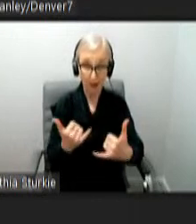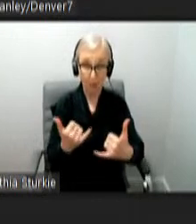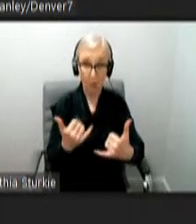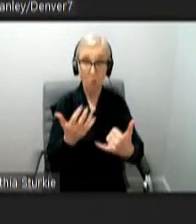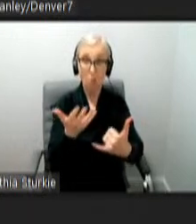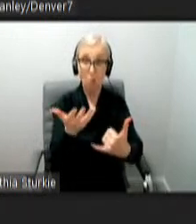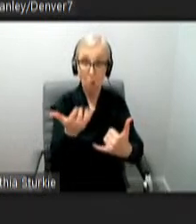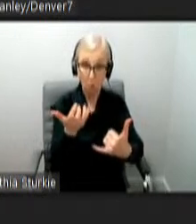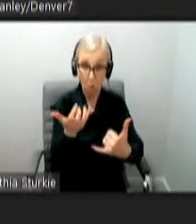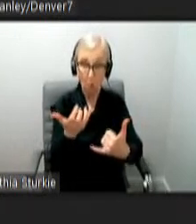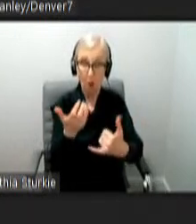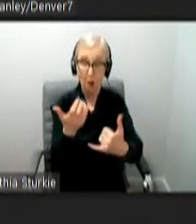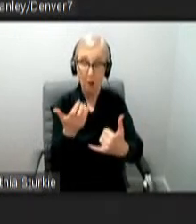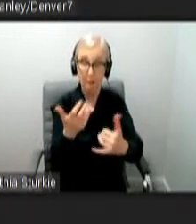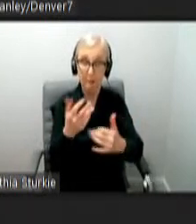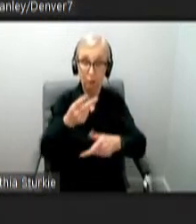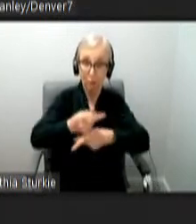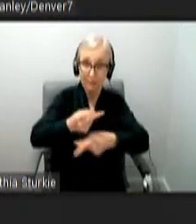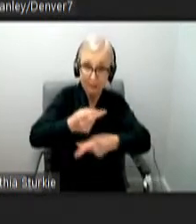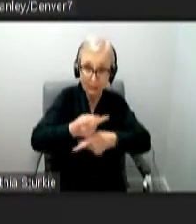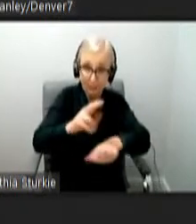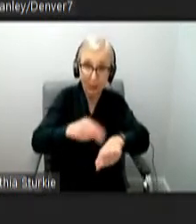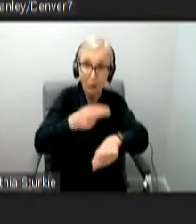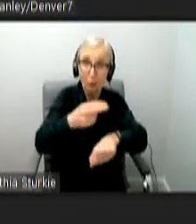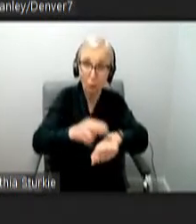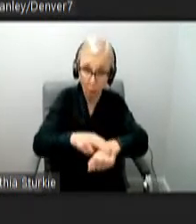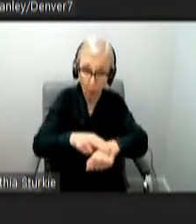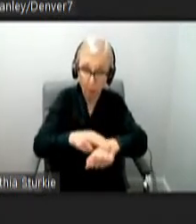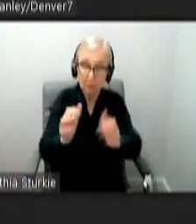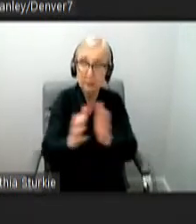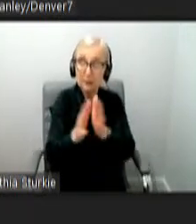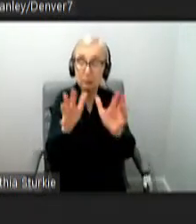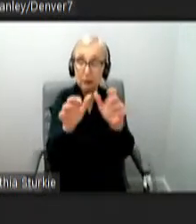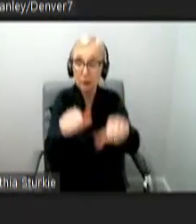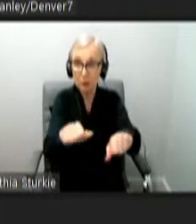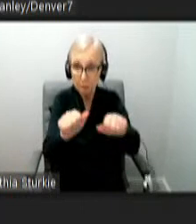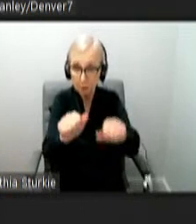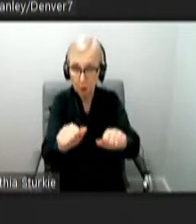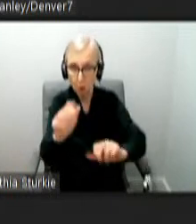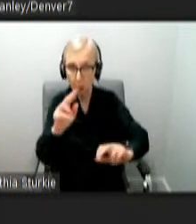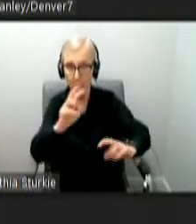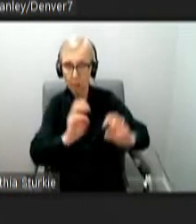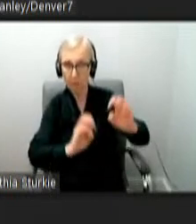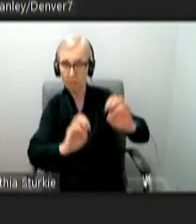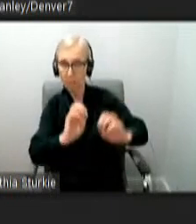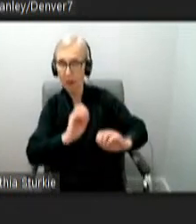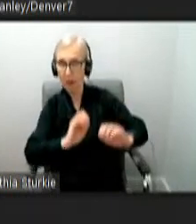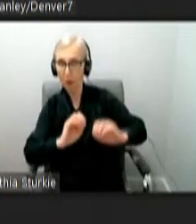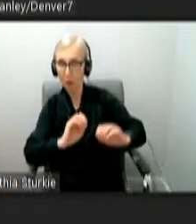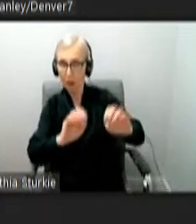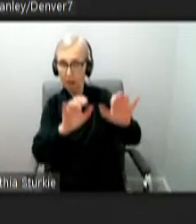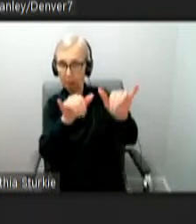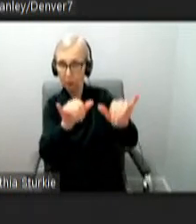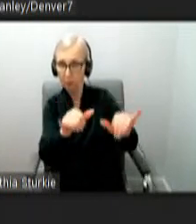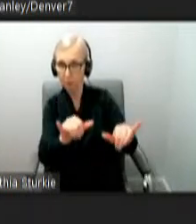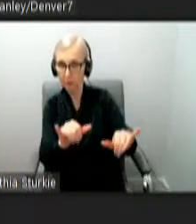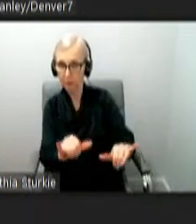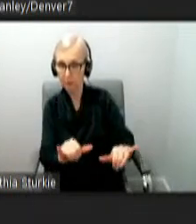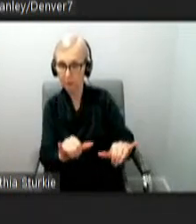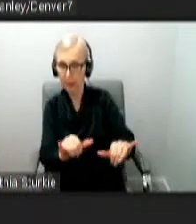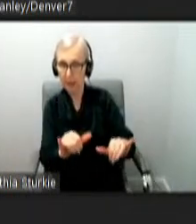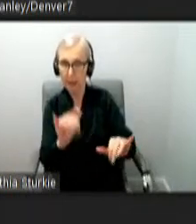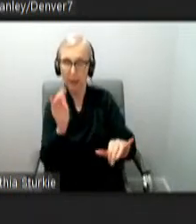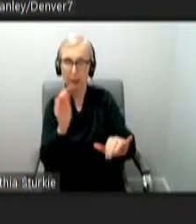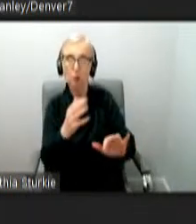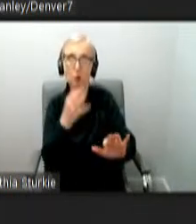under normal conditions as much as humanly possible. So we will continue to evaluate these metrics, and as soon as we can, we will back away from